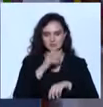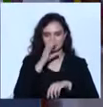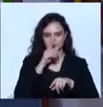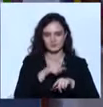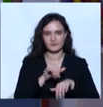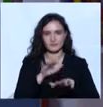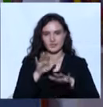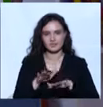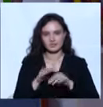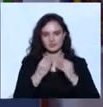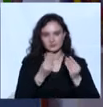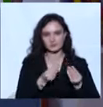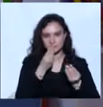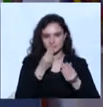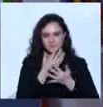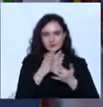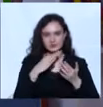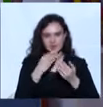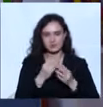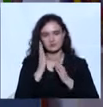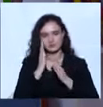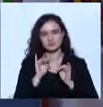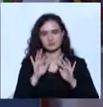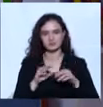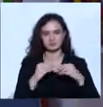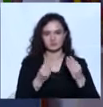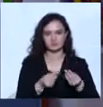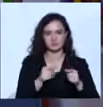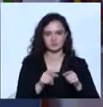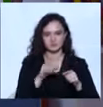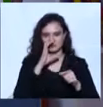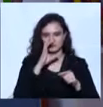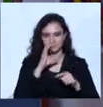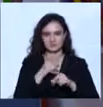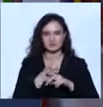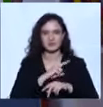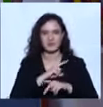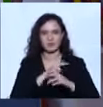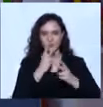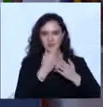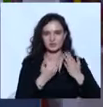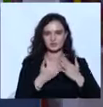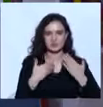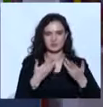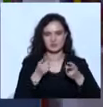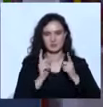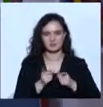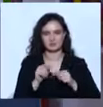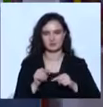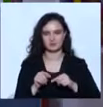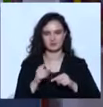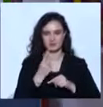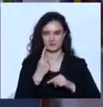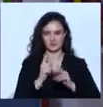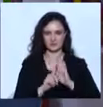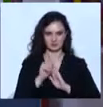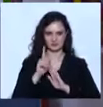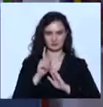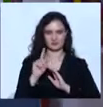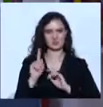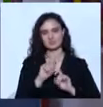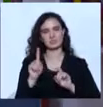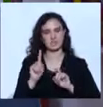to sleep and food and water. He gives White Fang love, real love, for the first time,